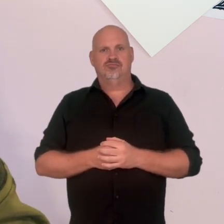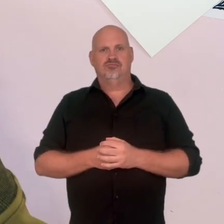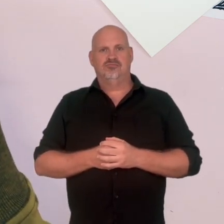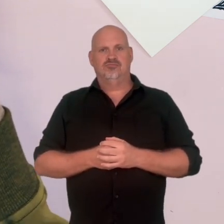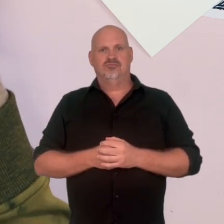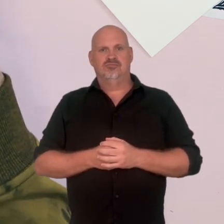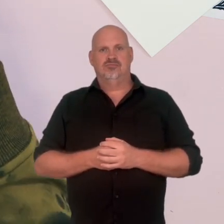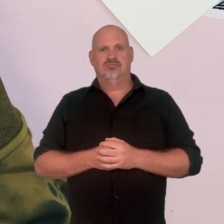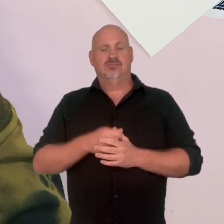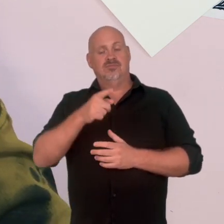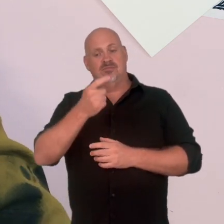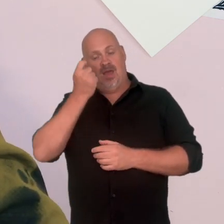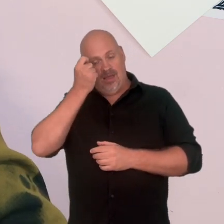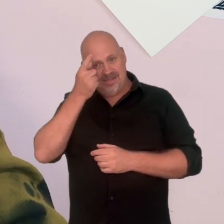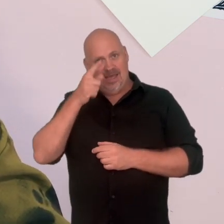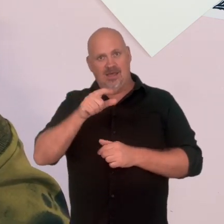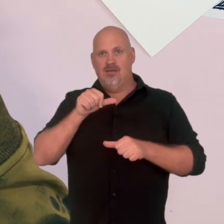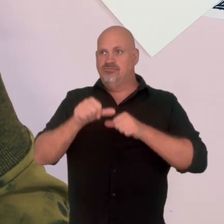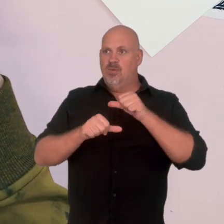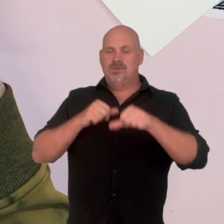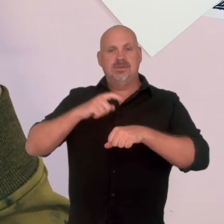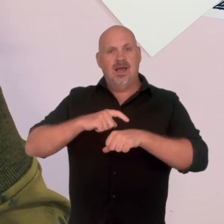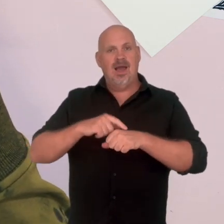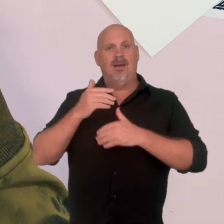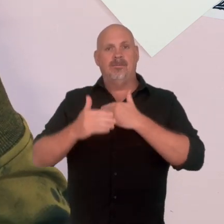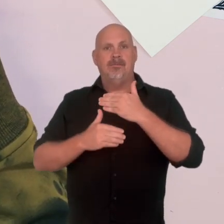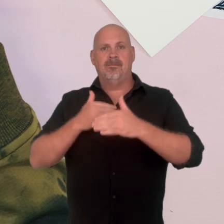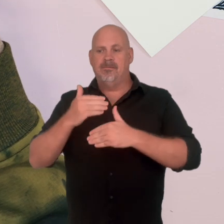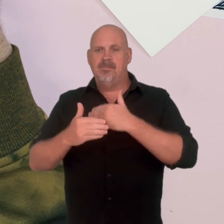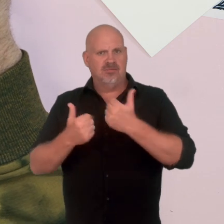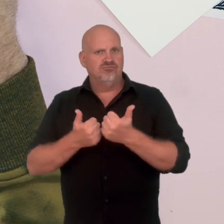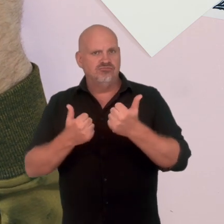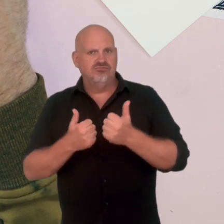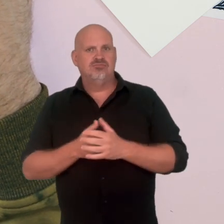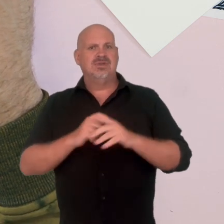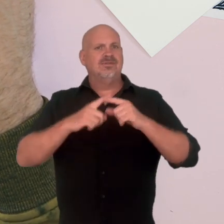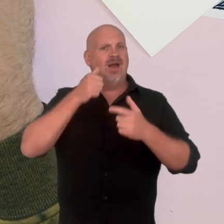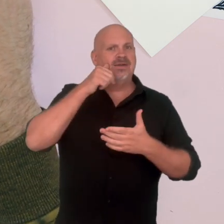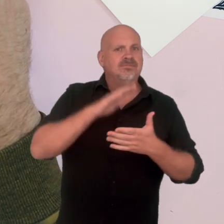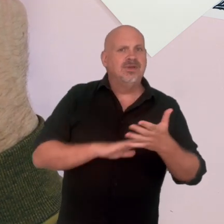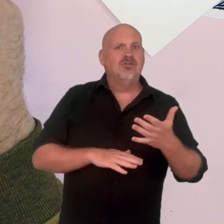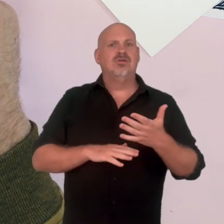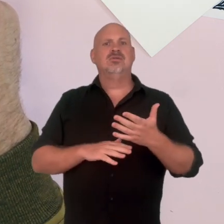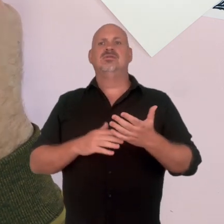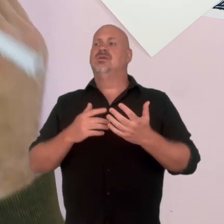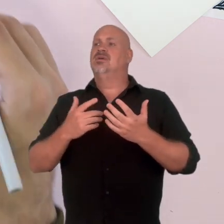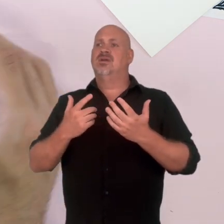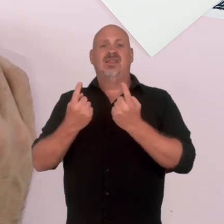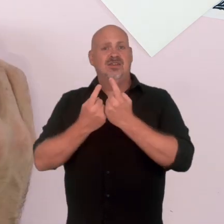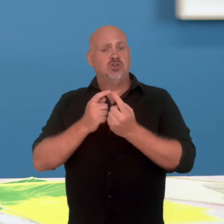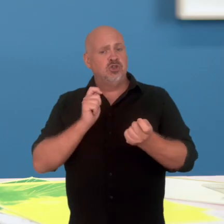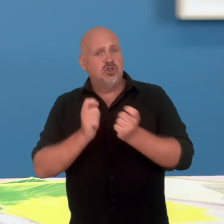your process, with time, with different experiences, things will change. And that's part of